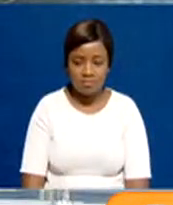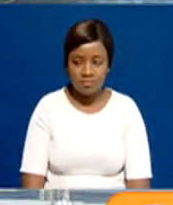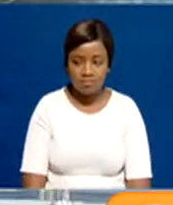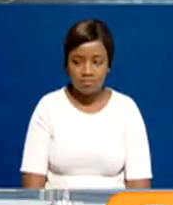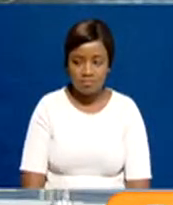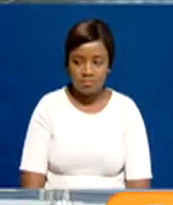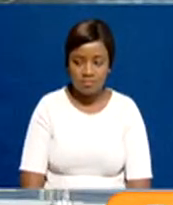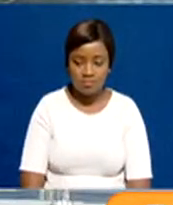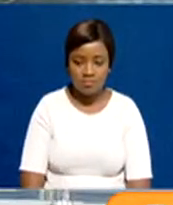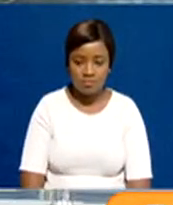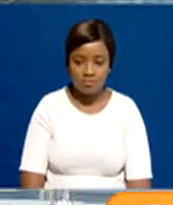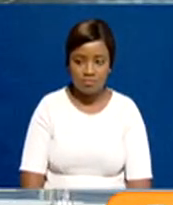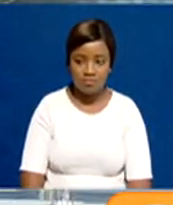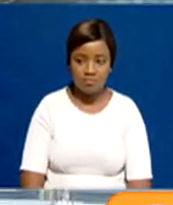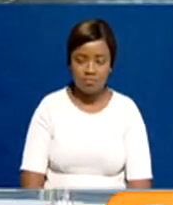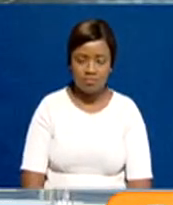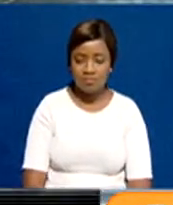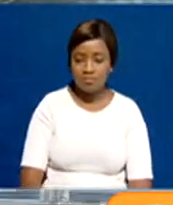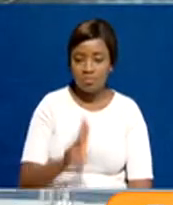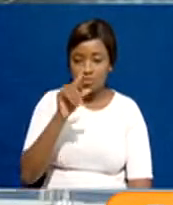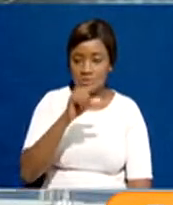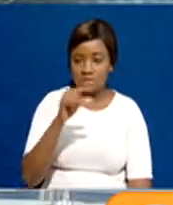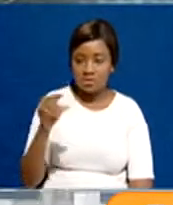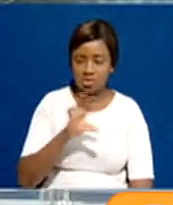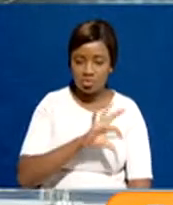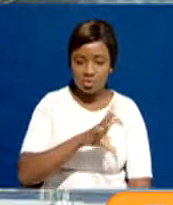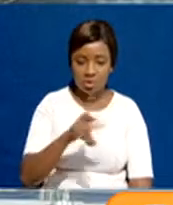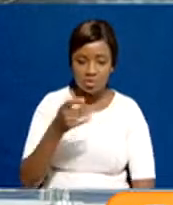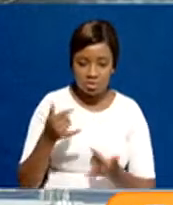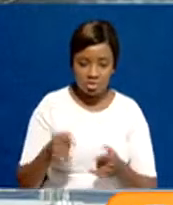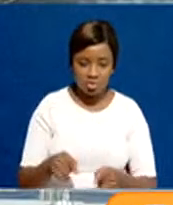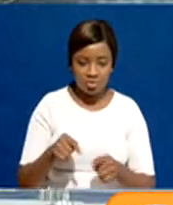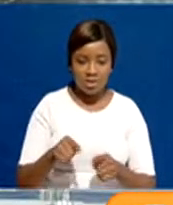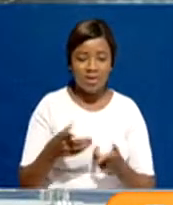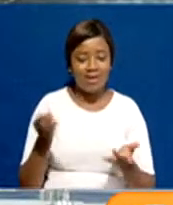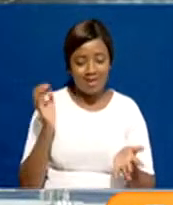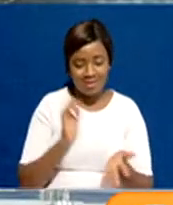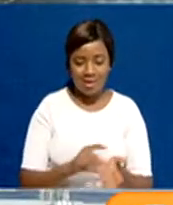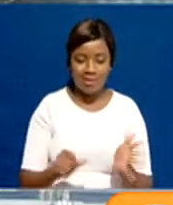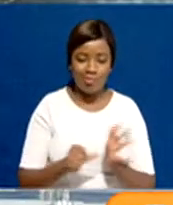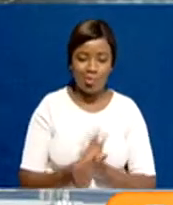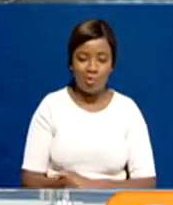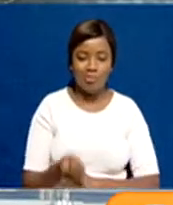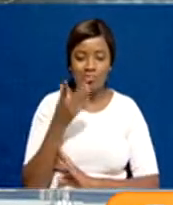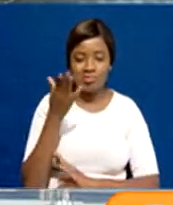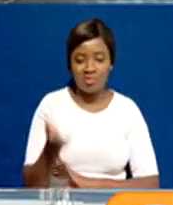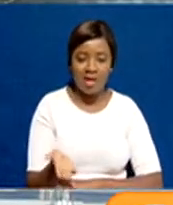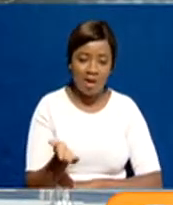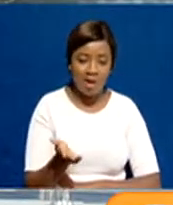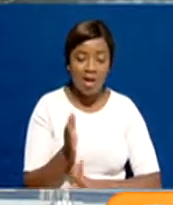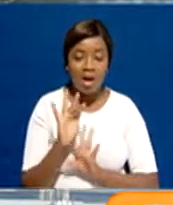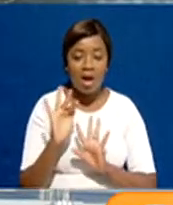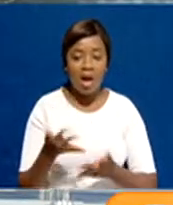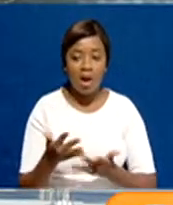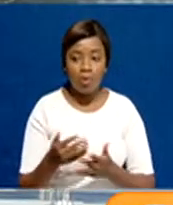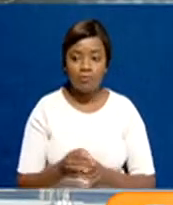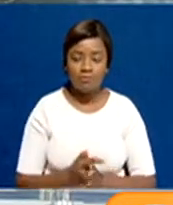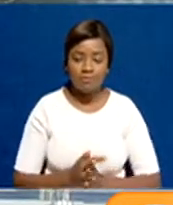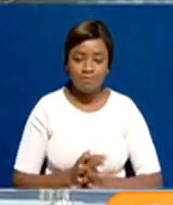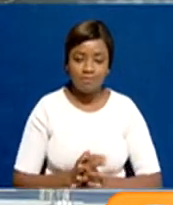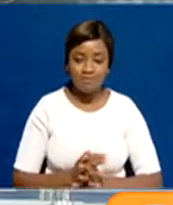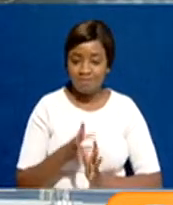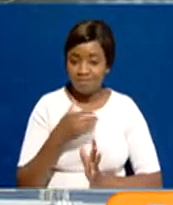And tonight, Uasin Gishu County is on the spotlight for yet another saga, this time revolving around